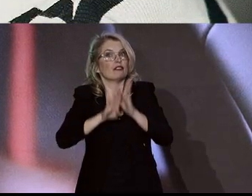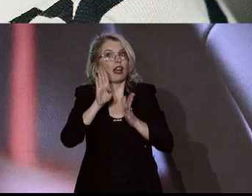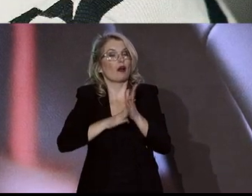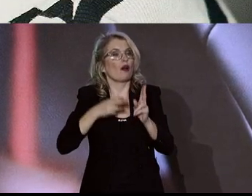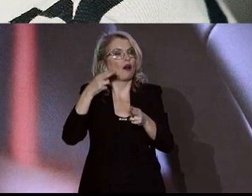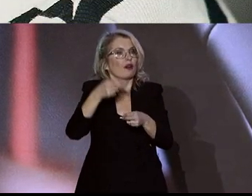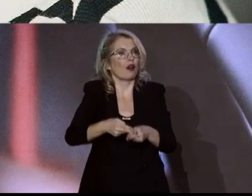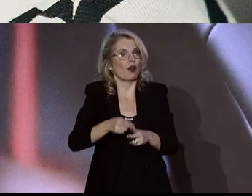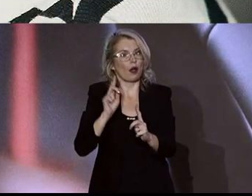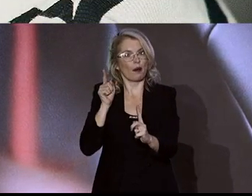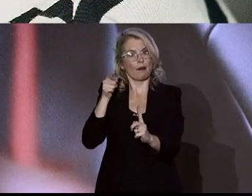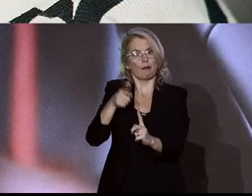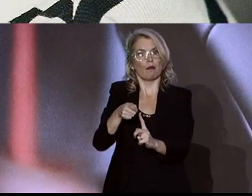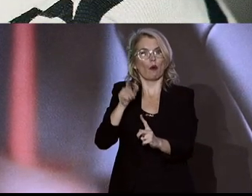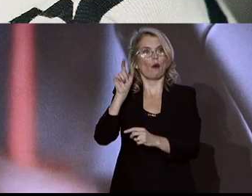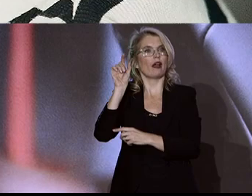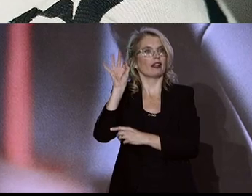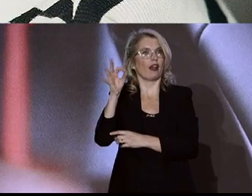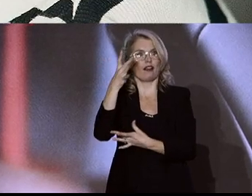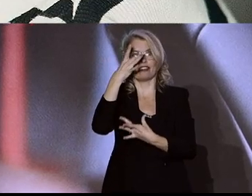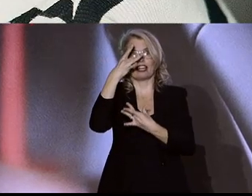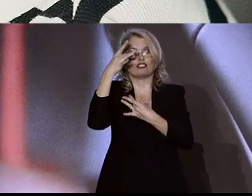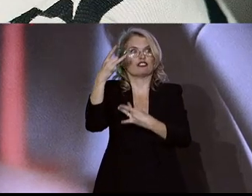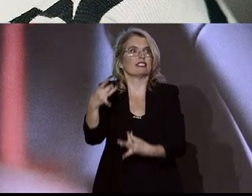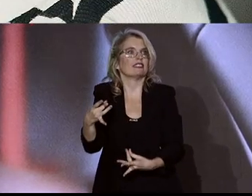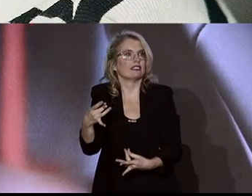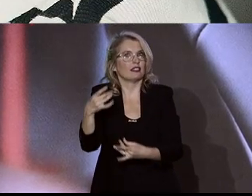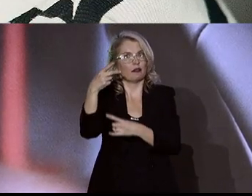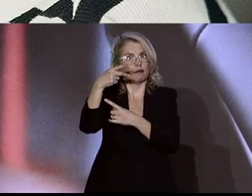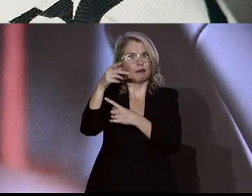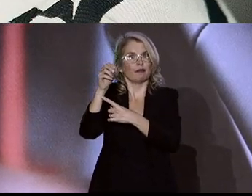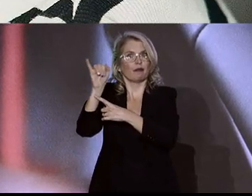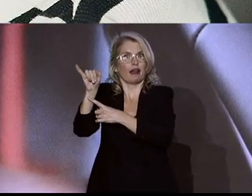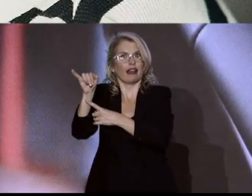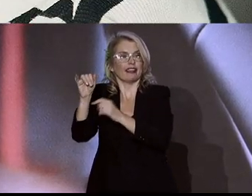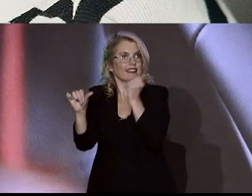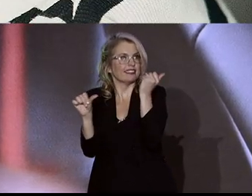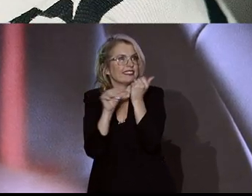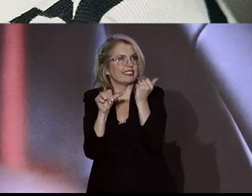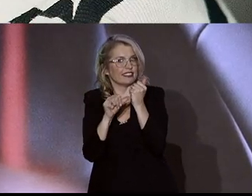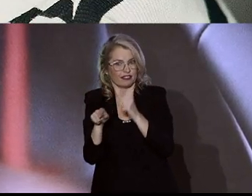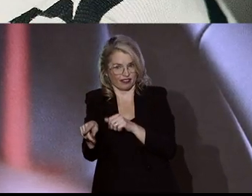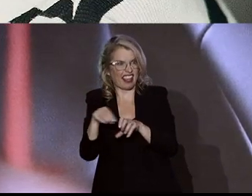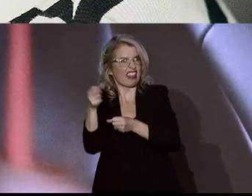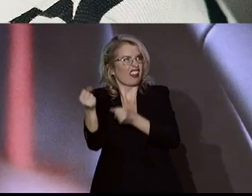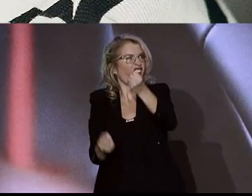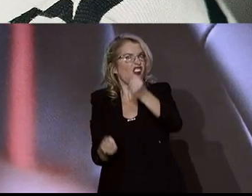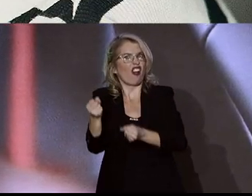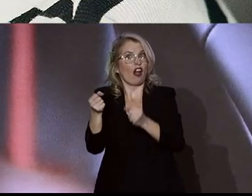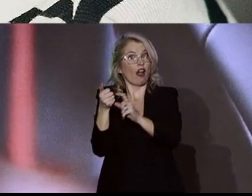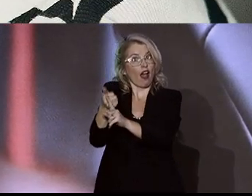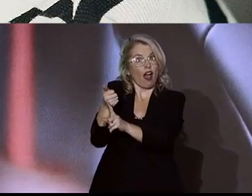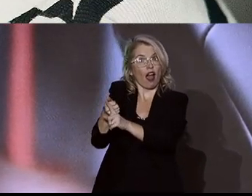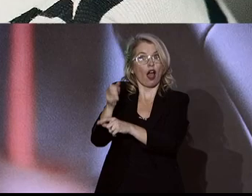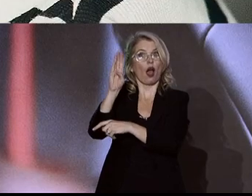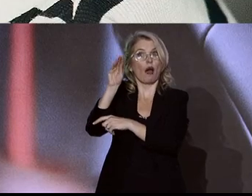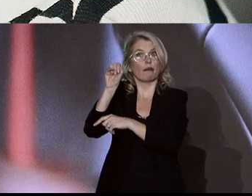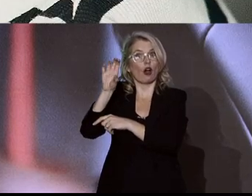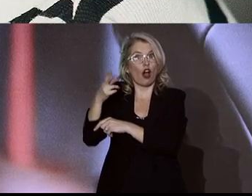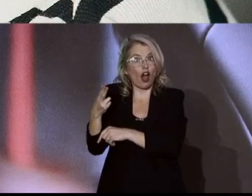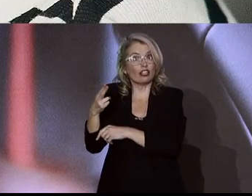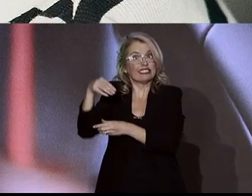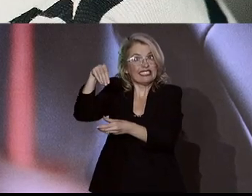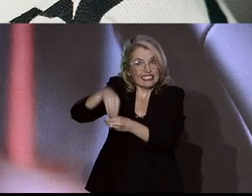developing what we are calling our point of interest assistant. Here, our Bosch vehicle interior